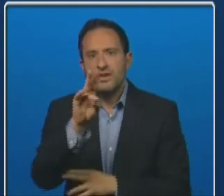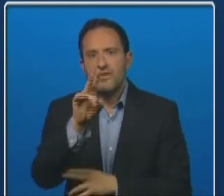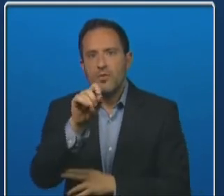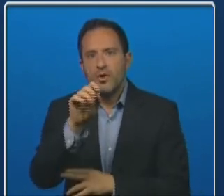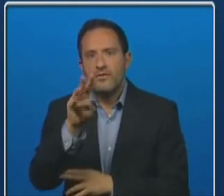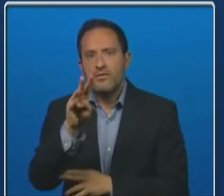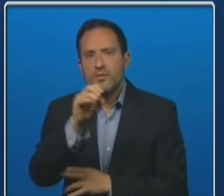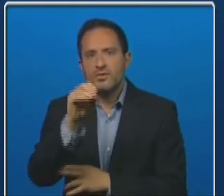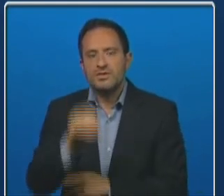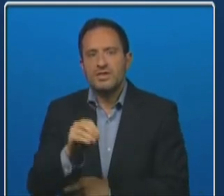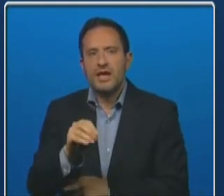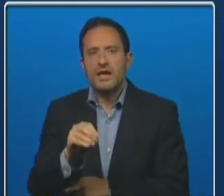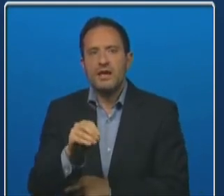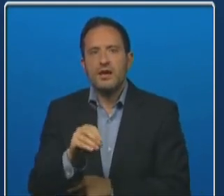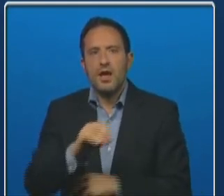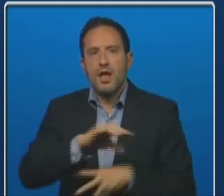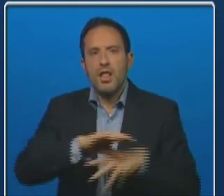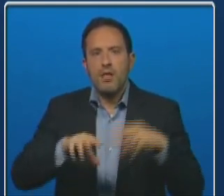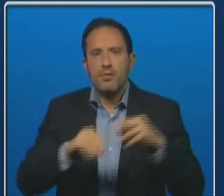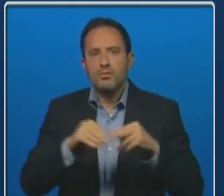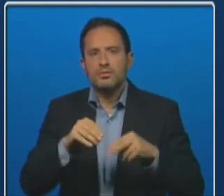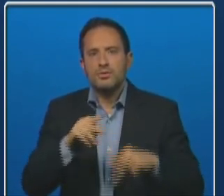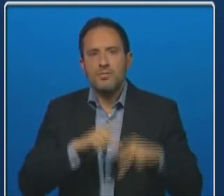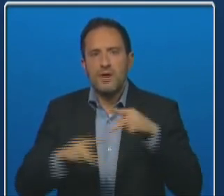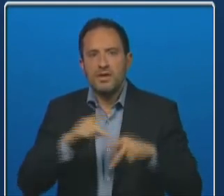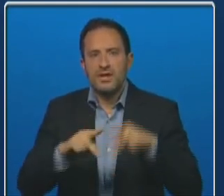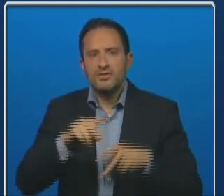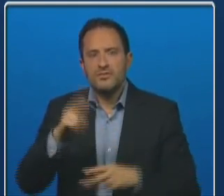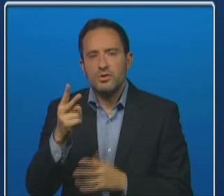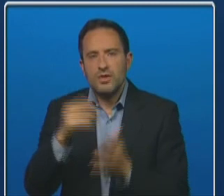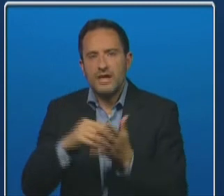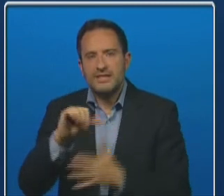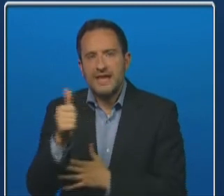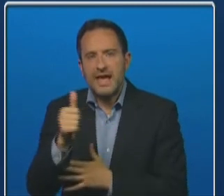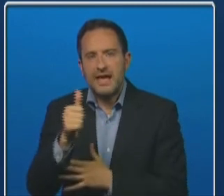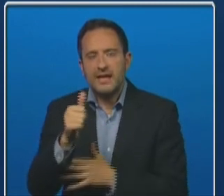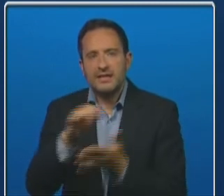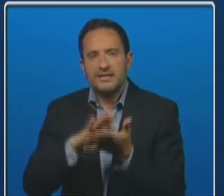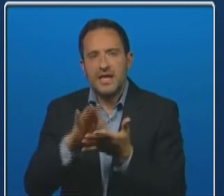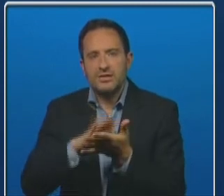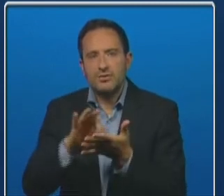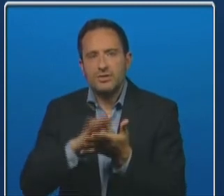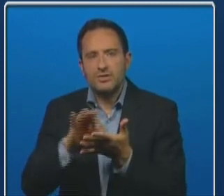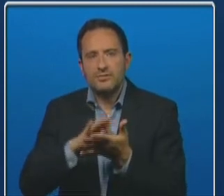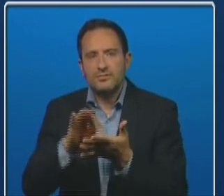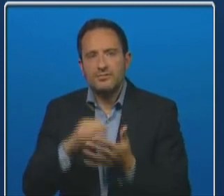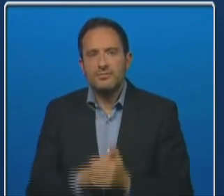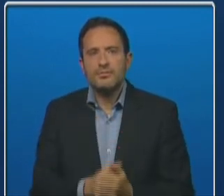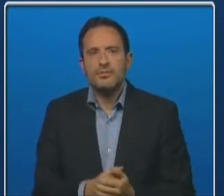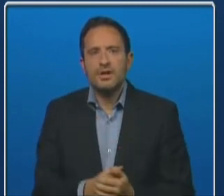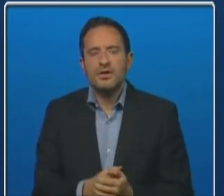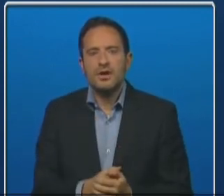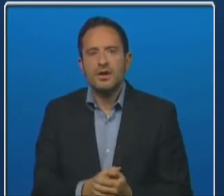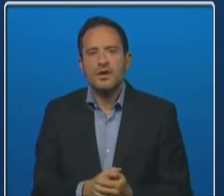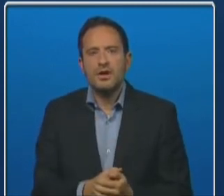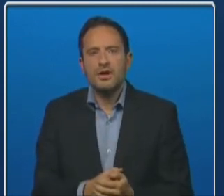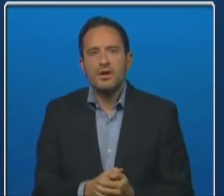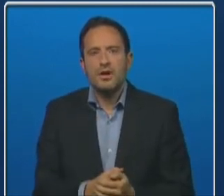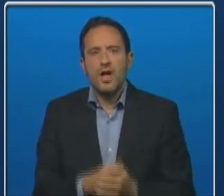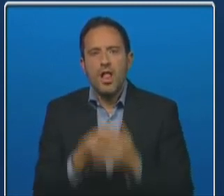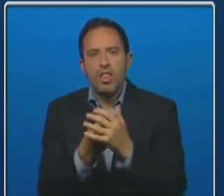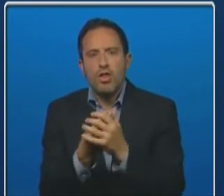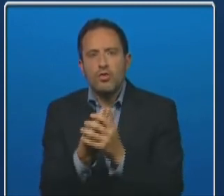is lower than the previous growth rate of 9.7% between the 2000 and 2010 censuses. In fact, the